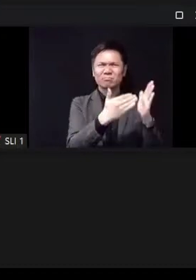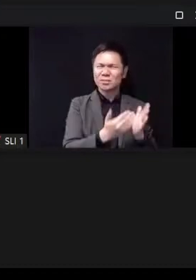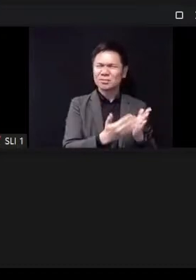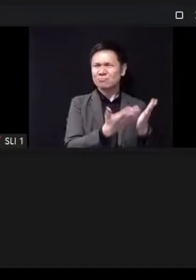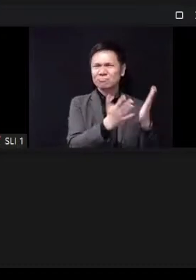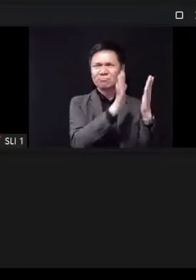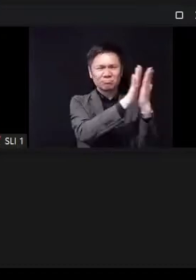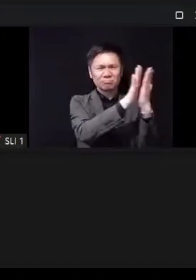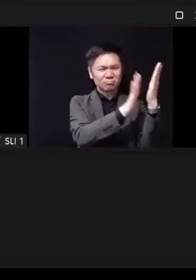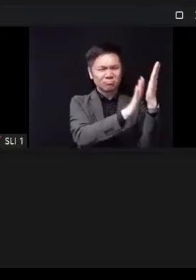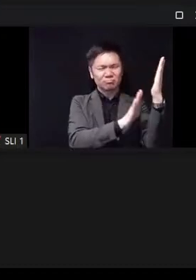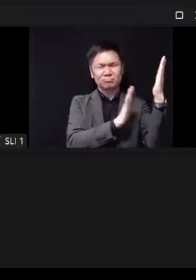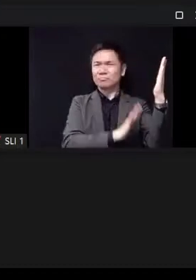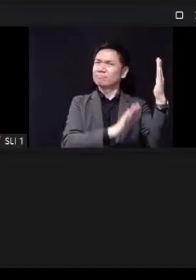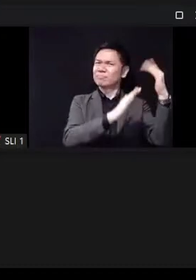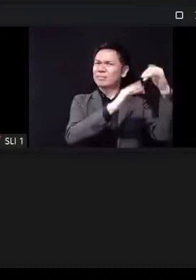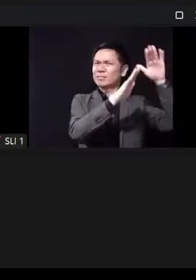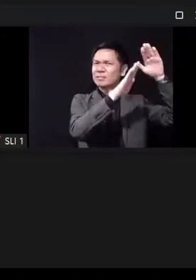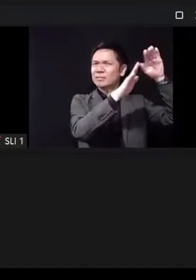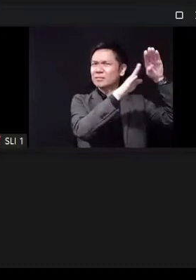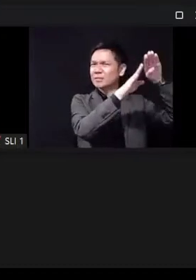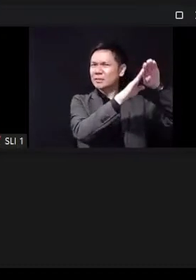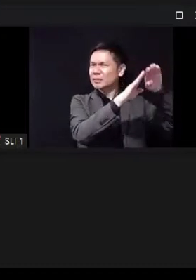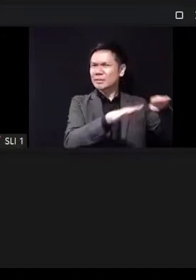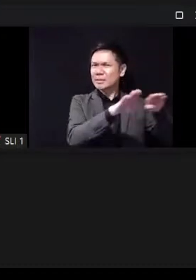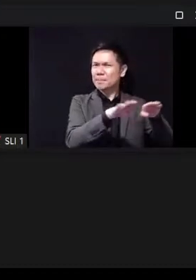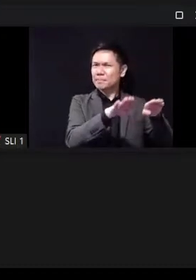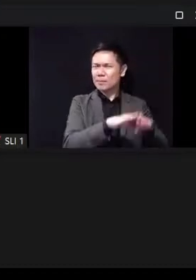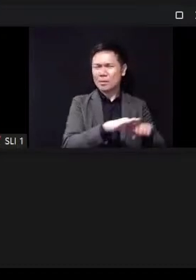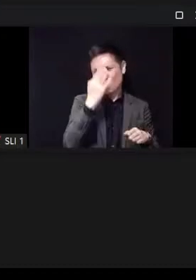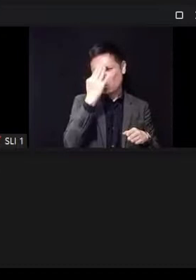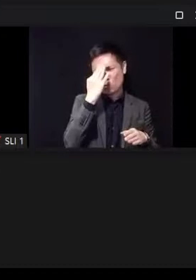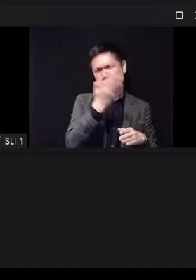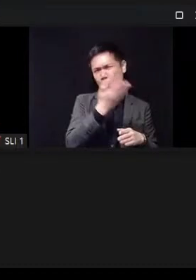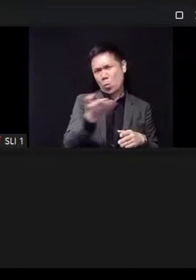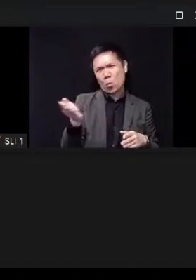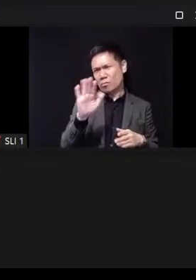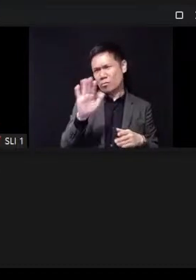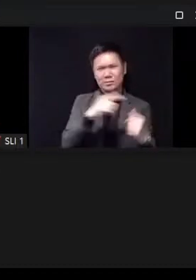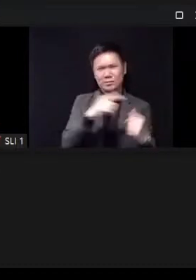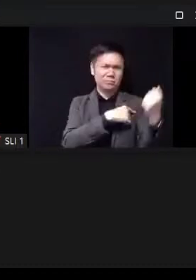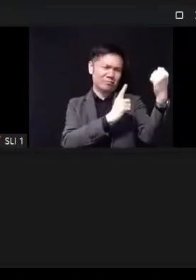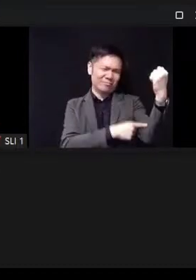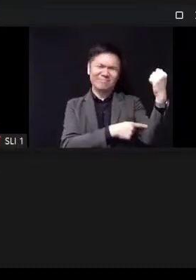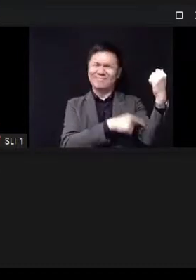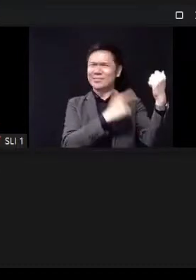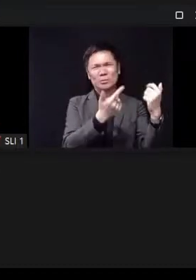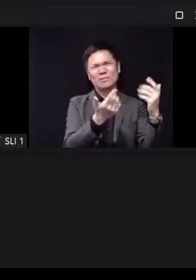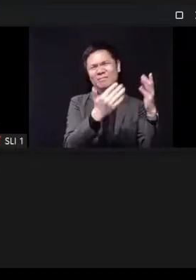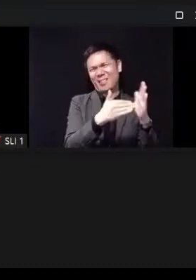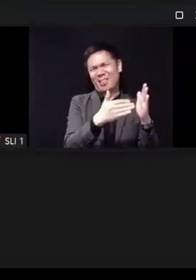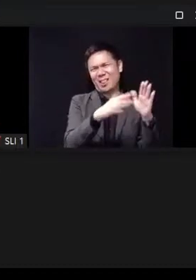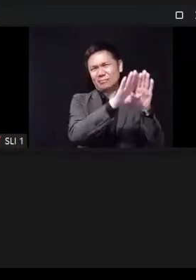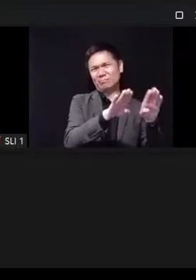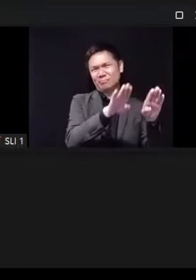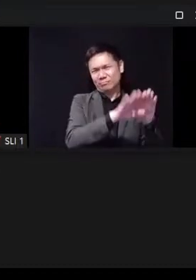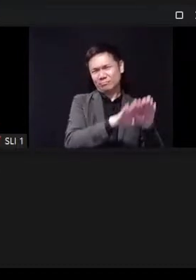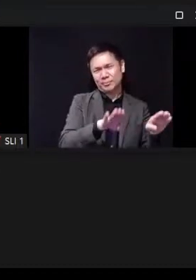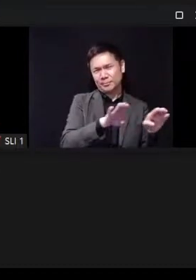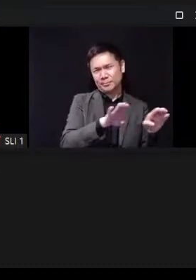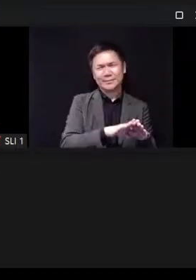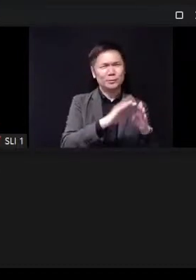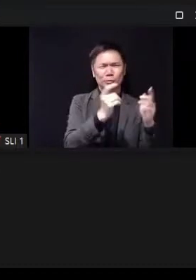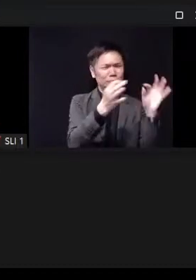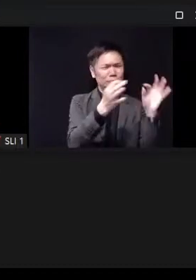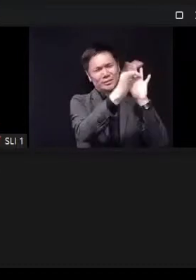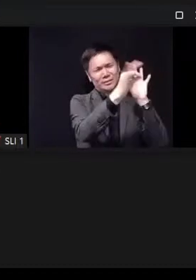actually, you know, everyone knows their mandates, and so we don't need to be repeating within their respective mandates. So we would propose to